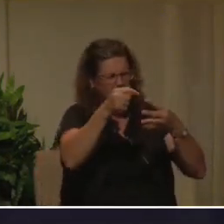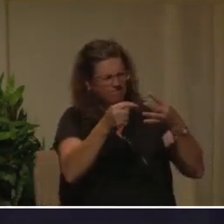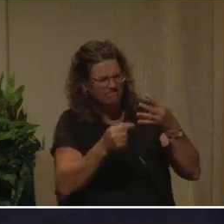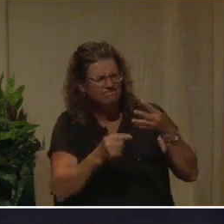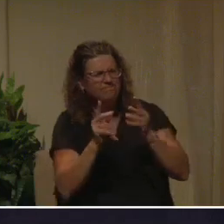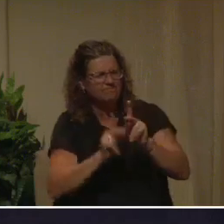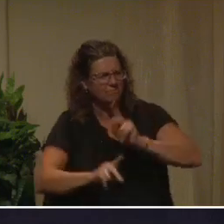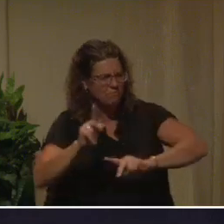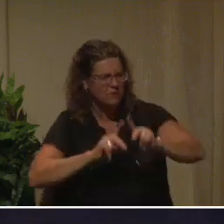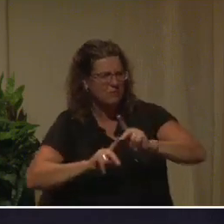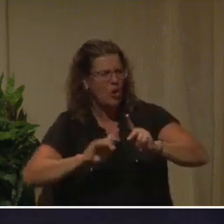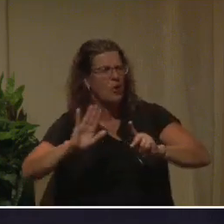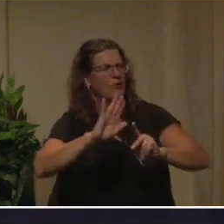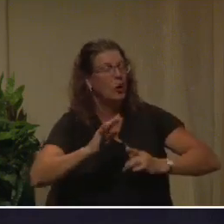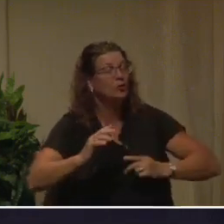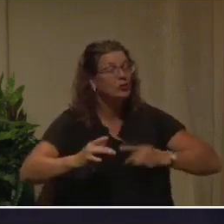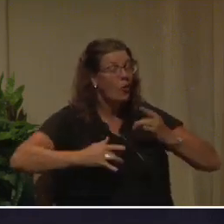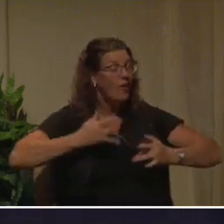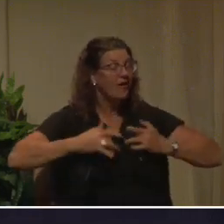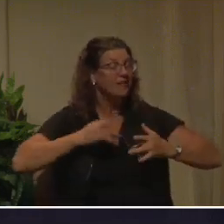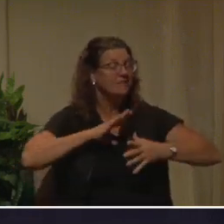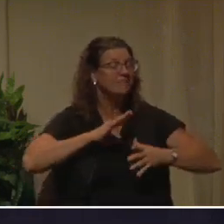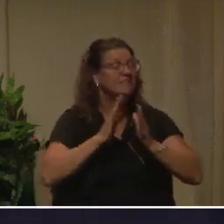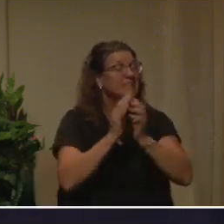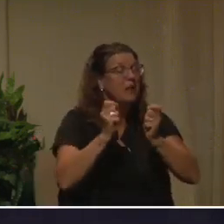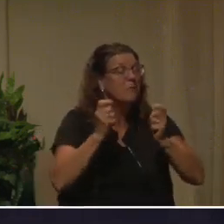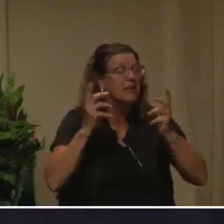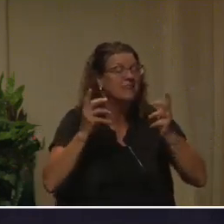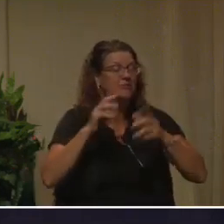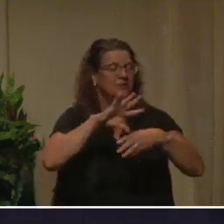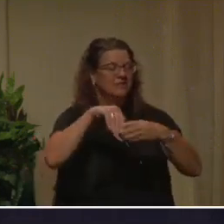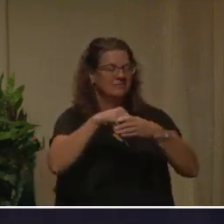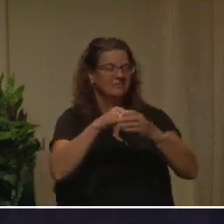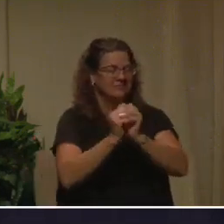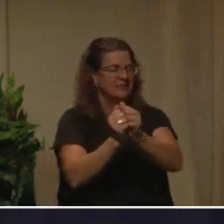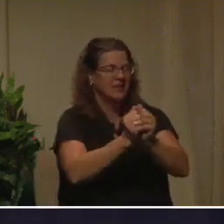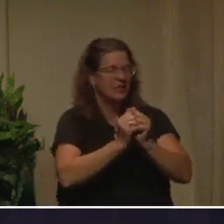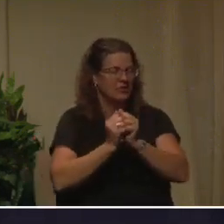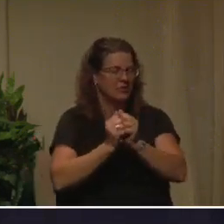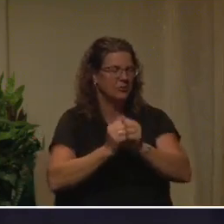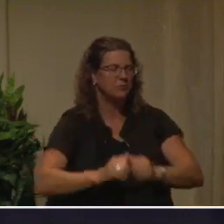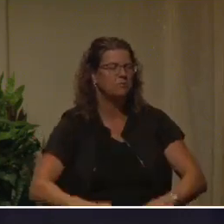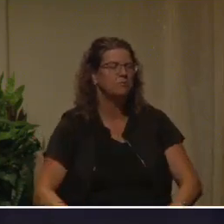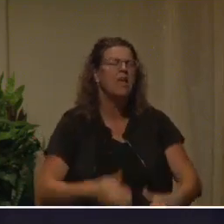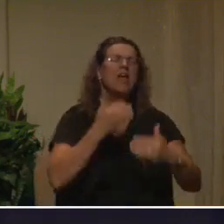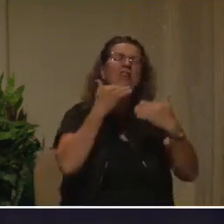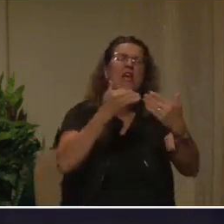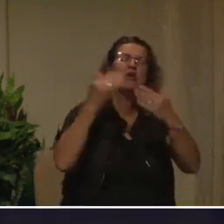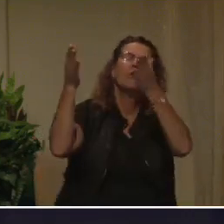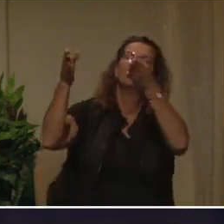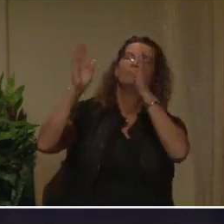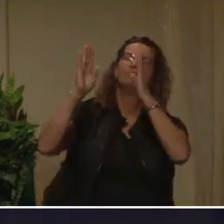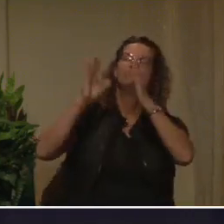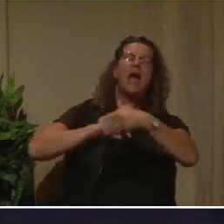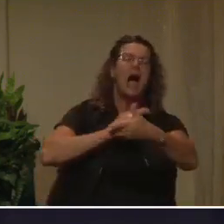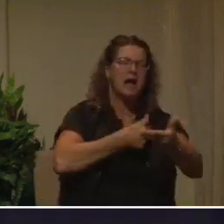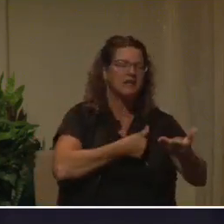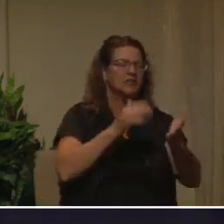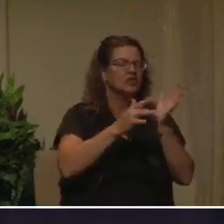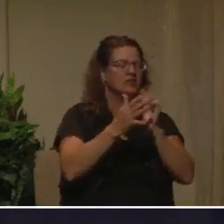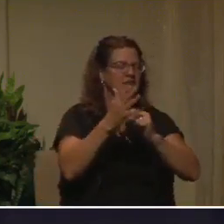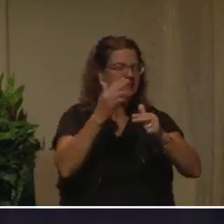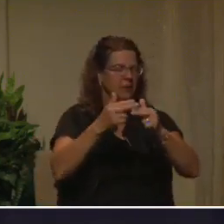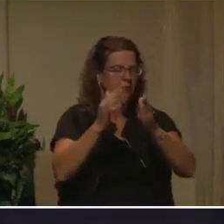and the joy that they can have and the joy that we can have with them. Lord, thank you for hearing us. It's in Jesus' name we